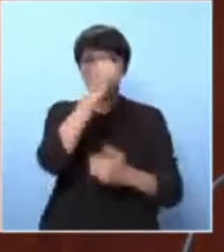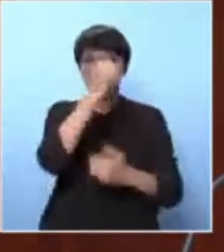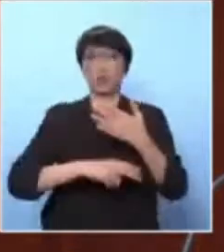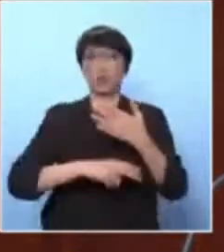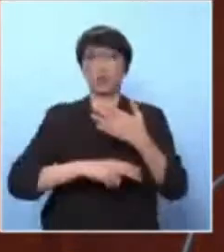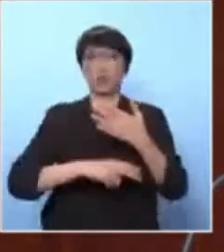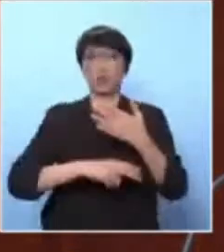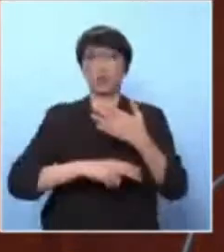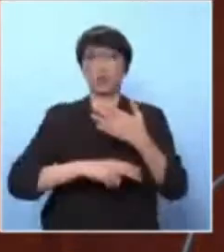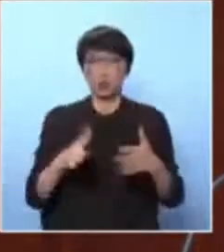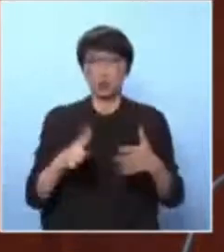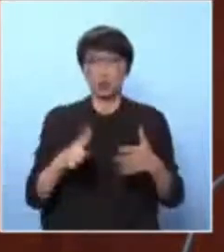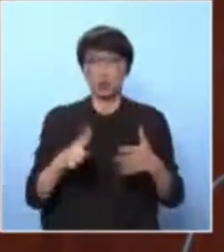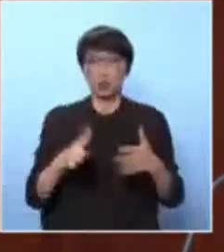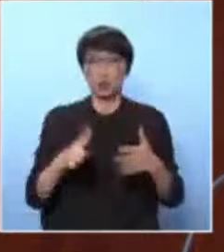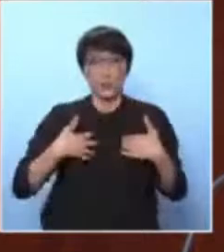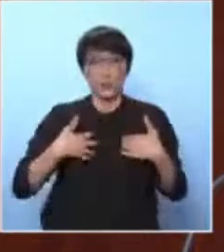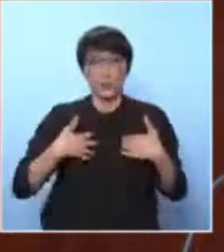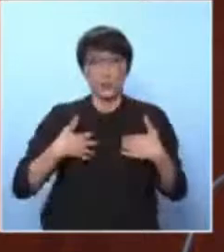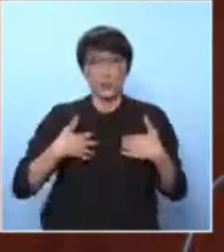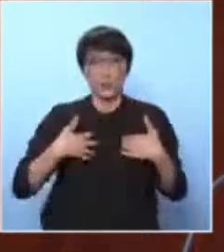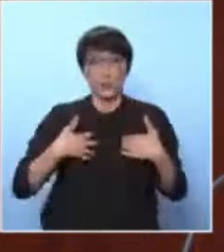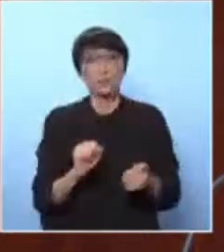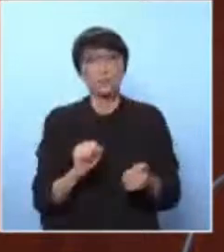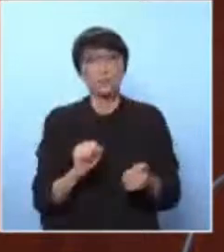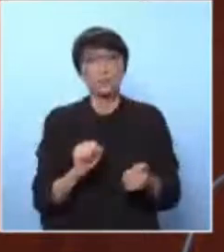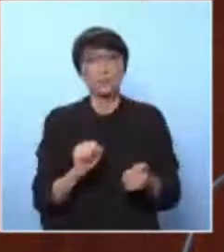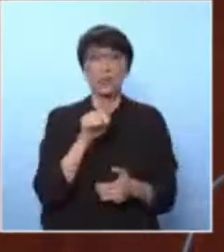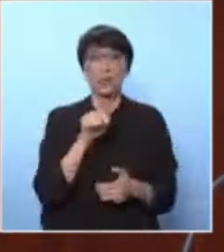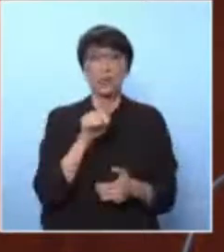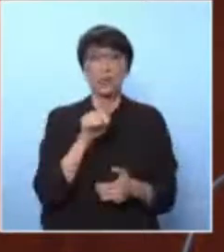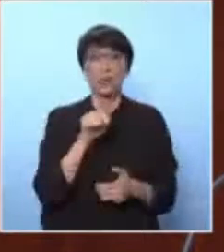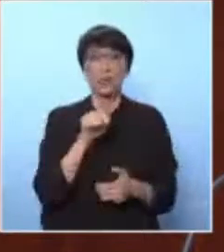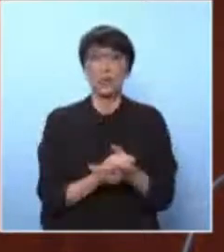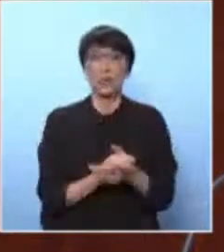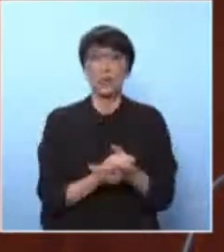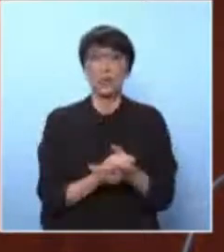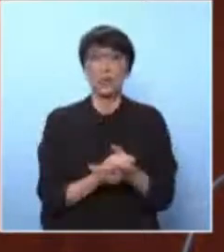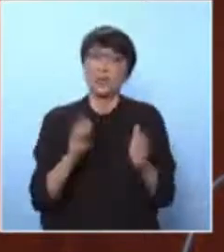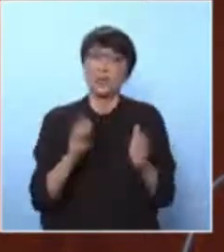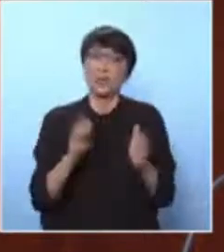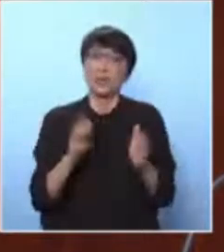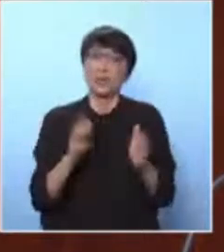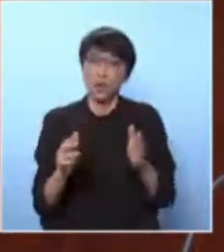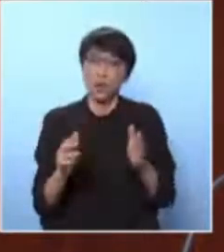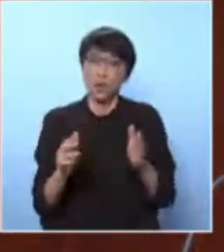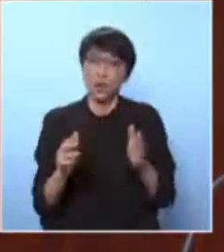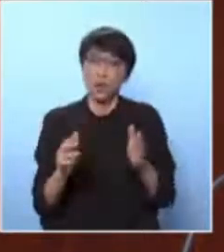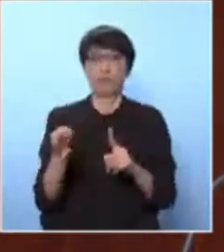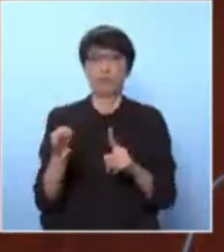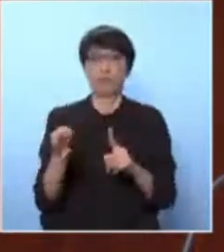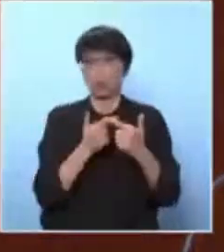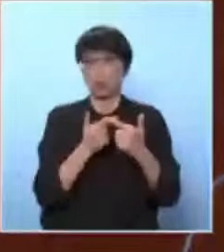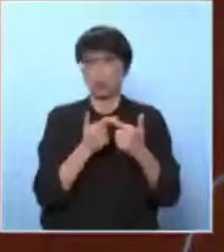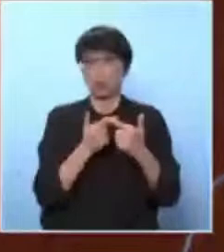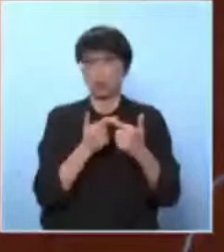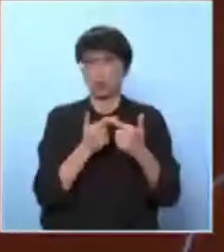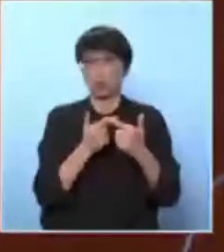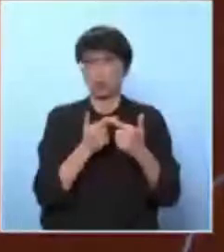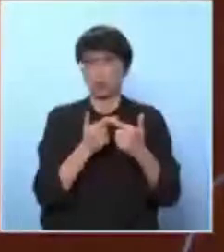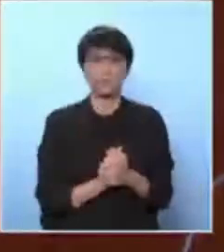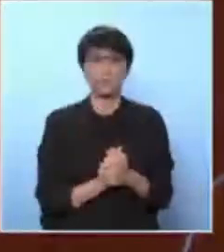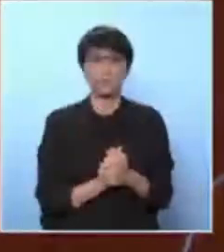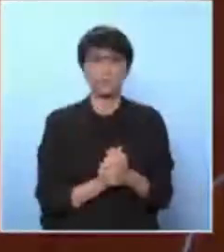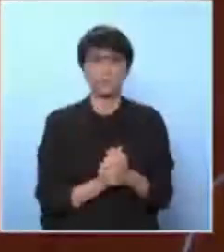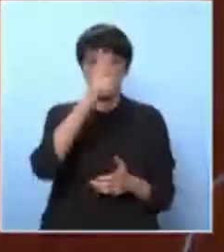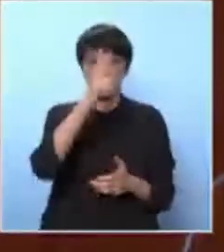of talents and labor. The government attaches great importance to giving priority to local workers